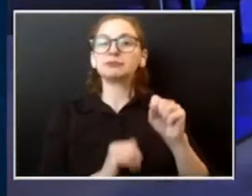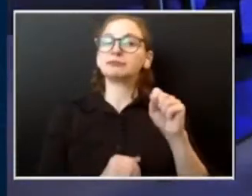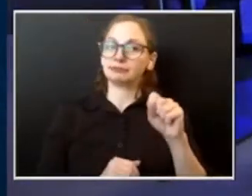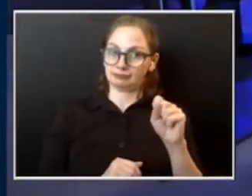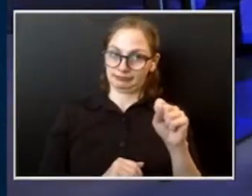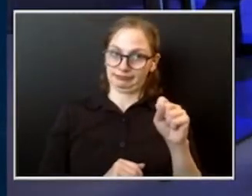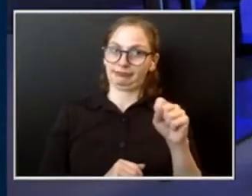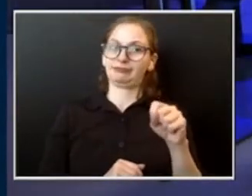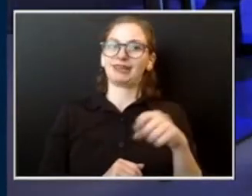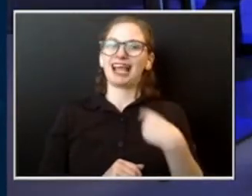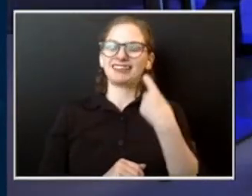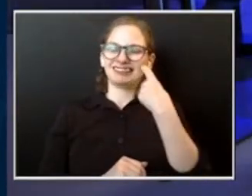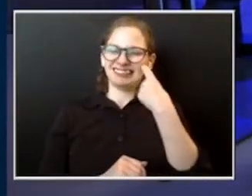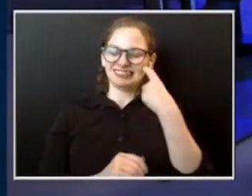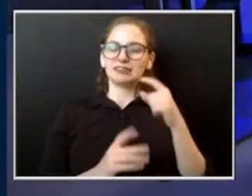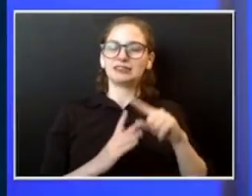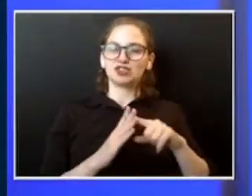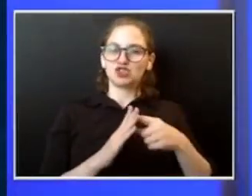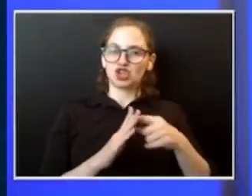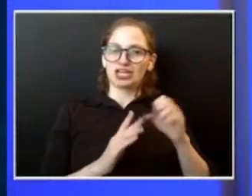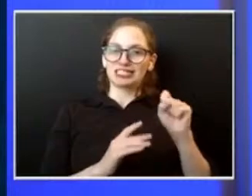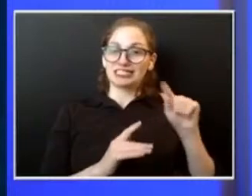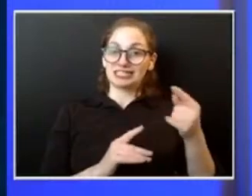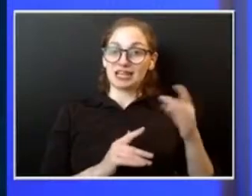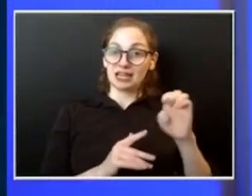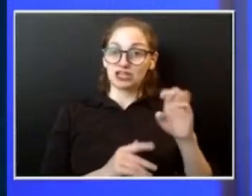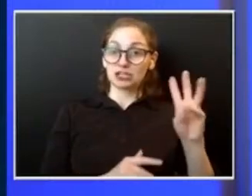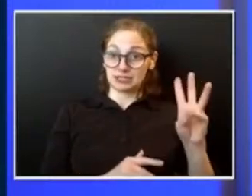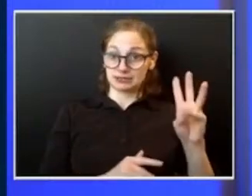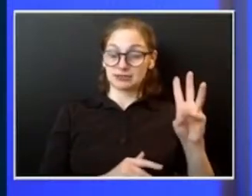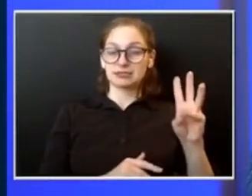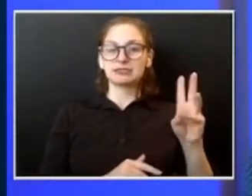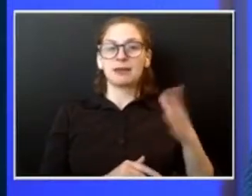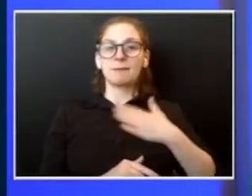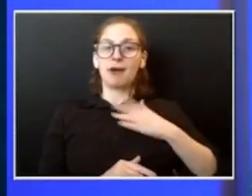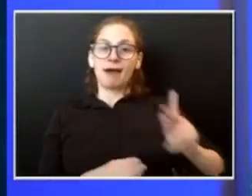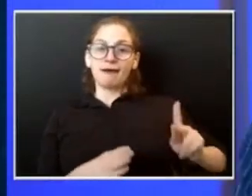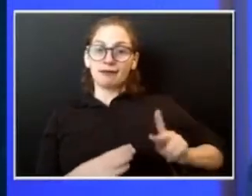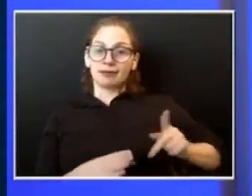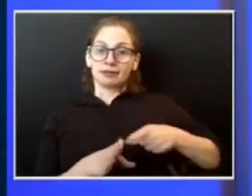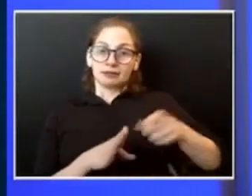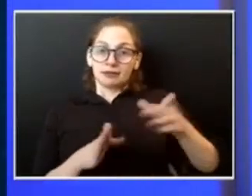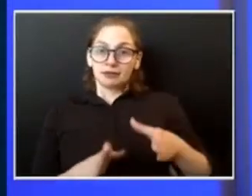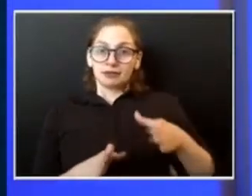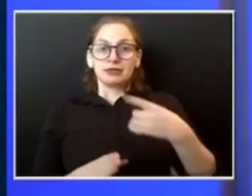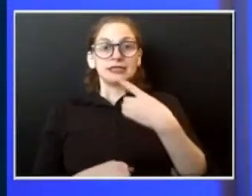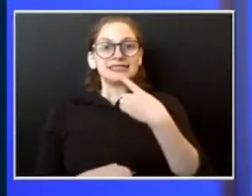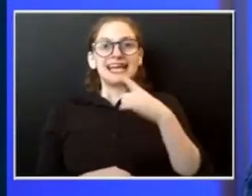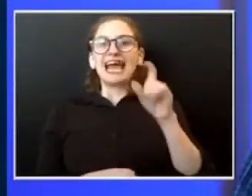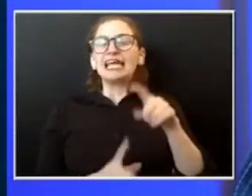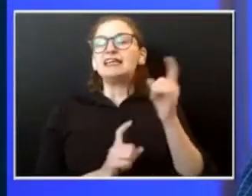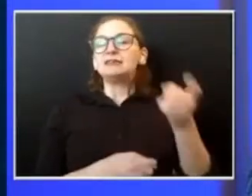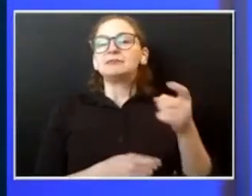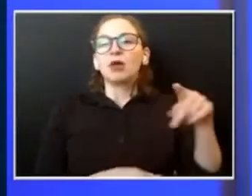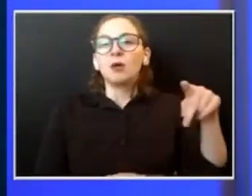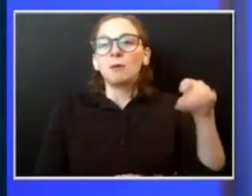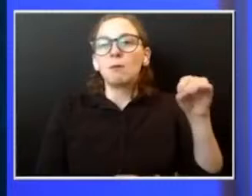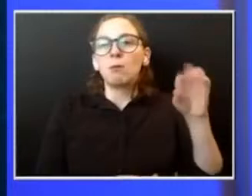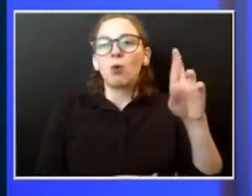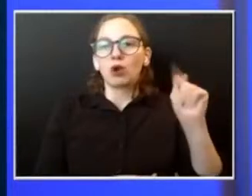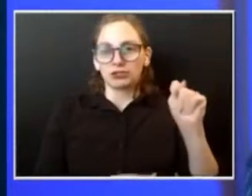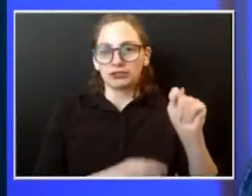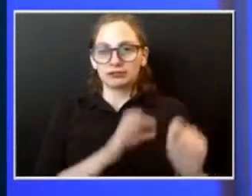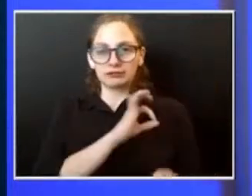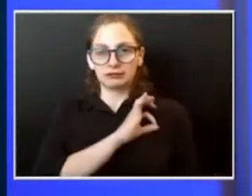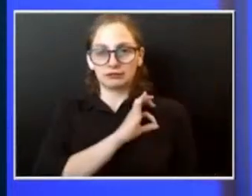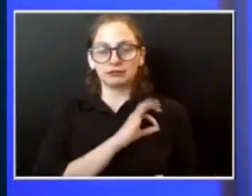stage 6, and my nephrologist said, I need to port you. And I go, what can we do to get me by for